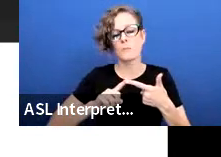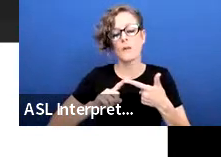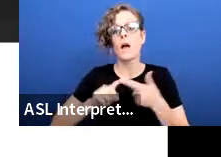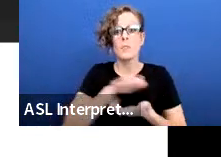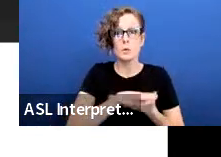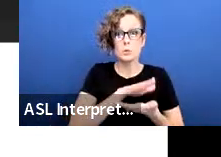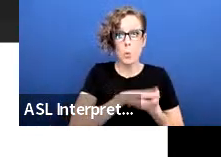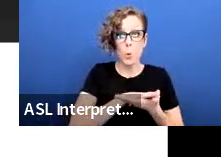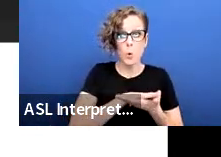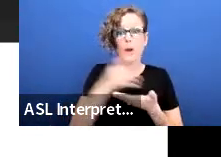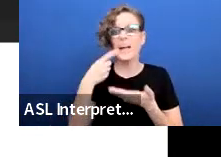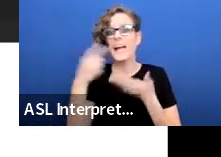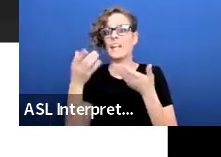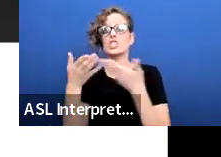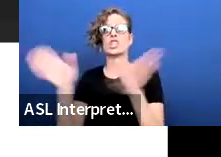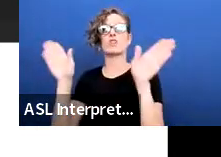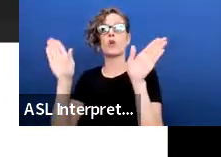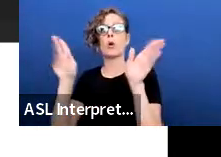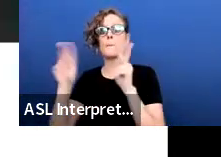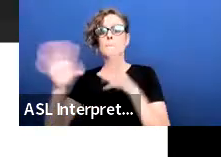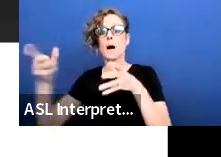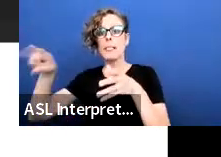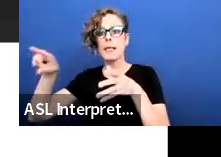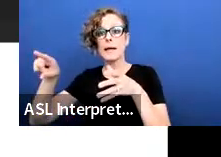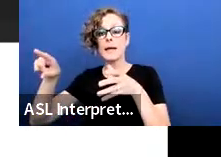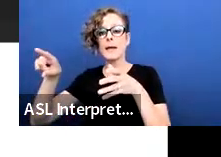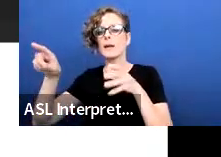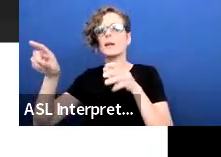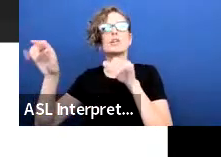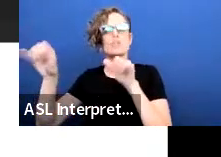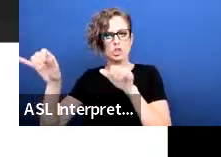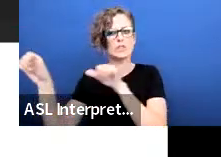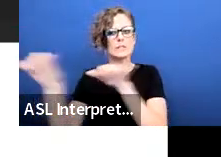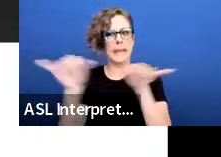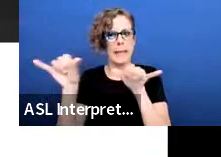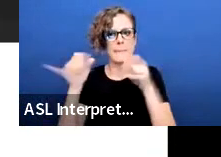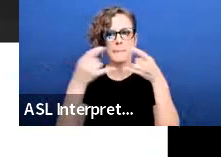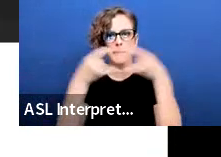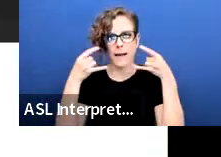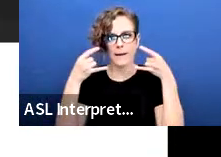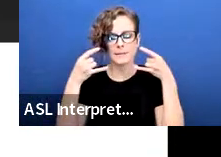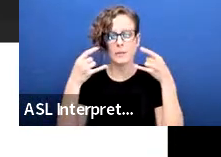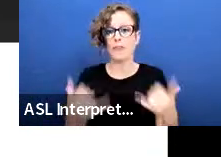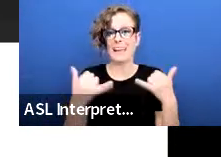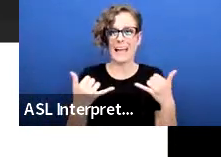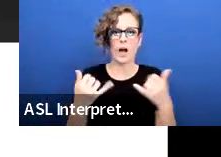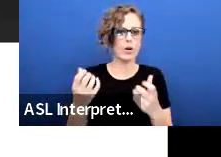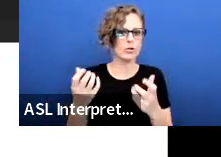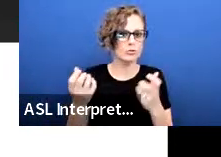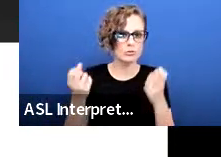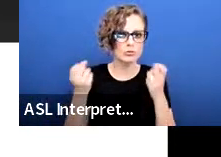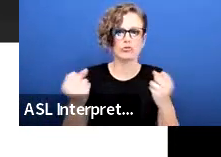public. Right now, it's a strong recommendation in indoor settings statewide.